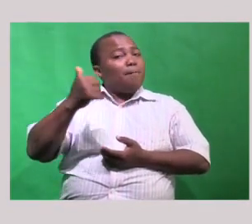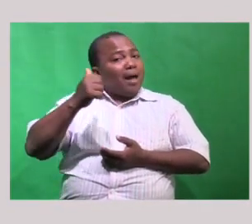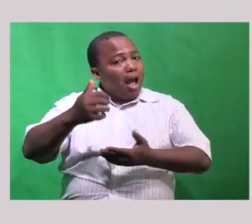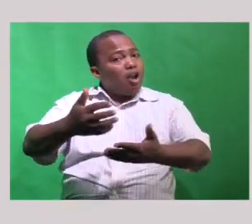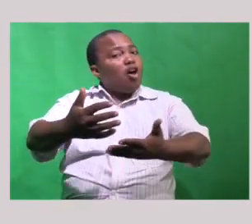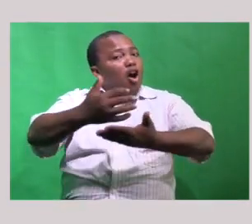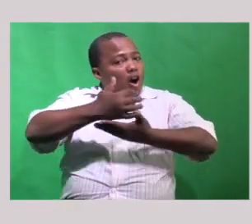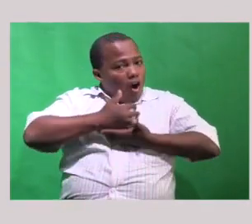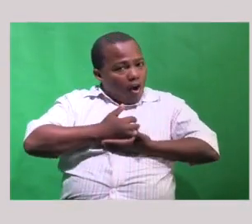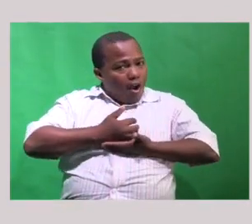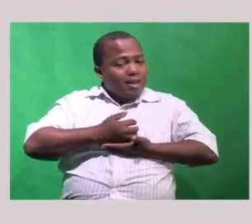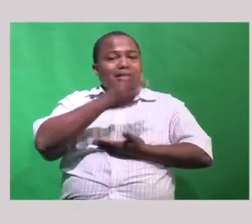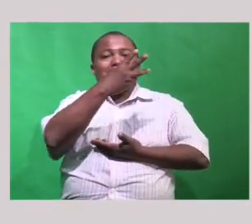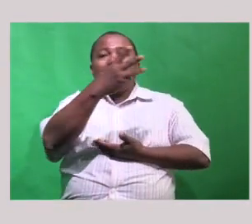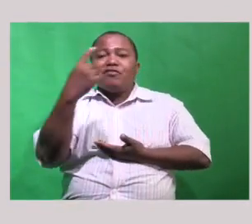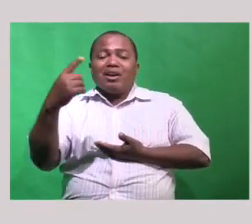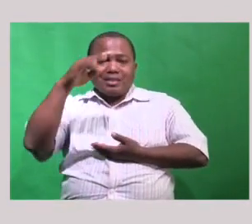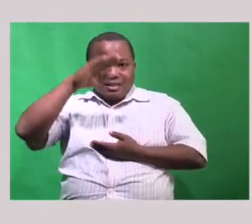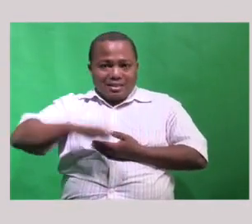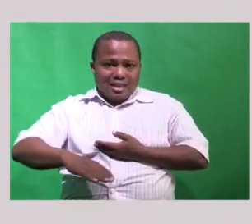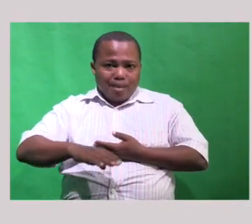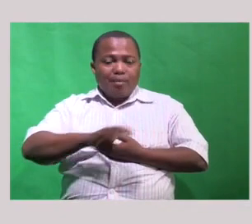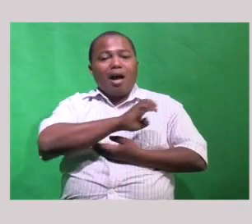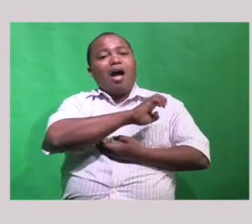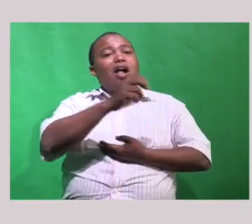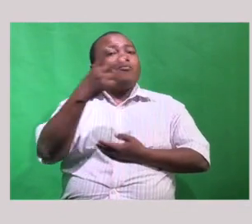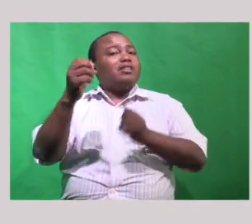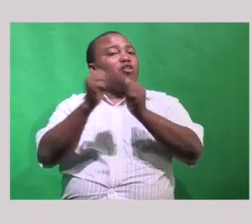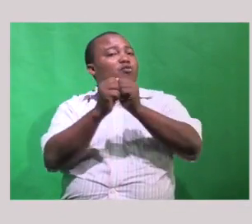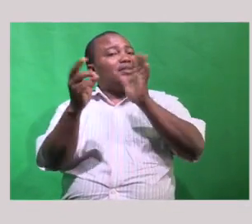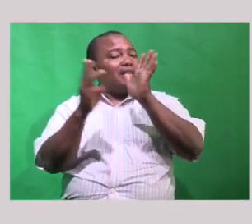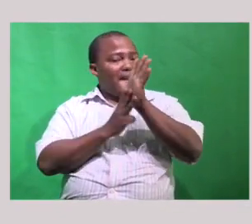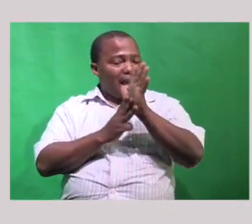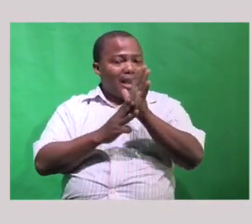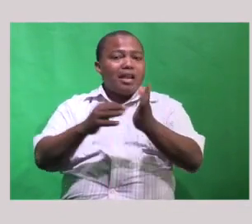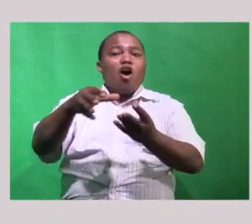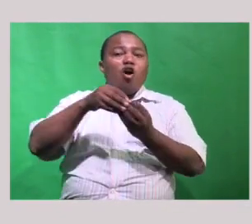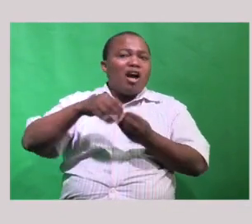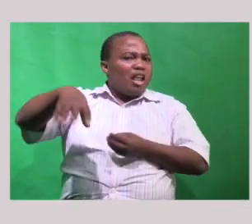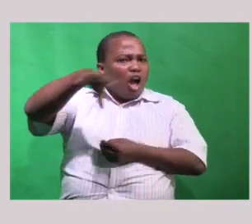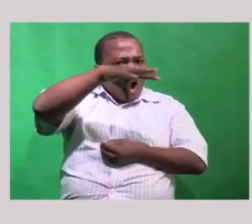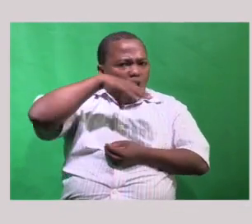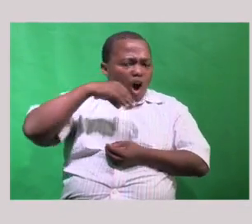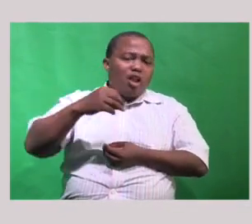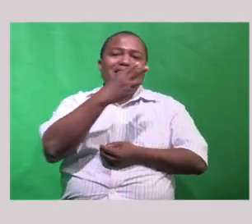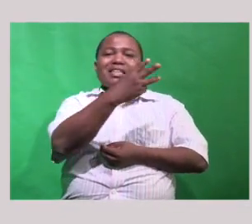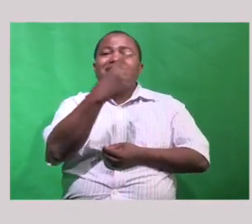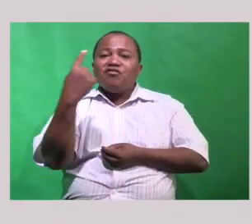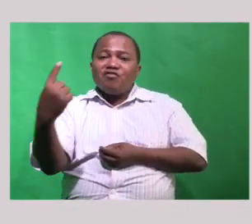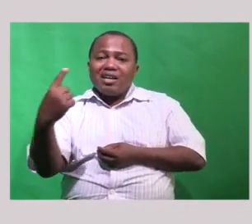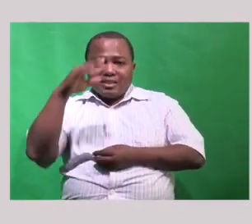31st December 2018, and on 31st December